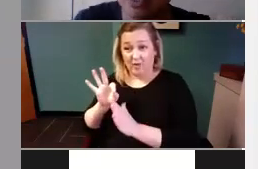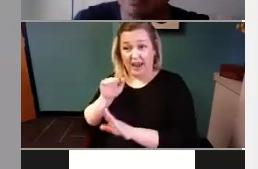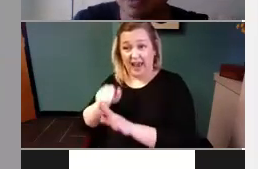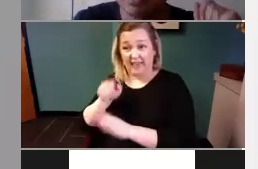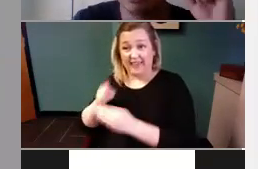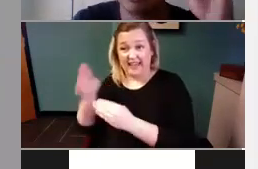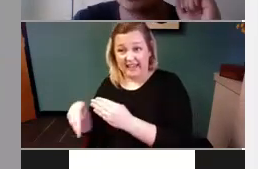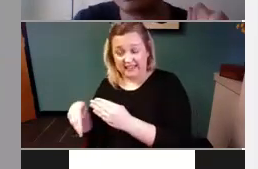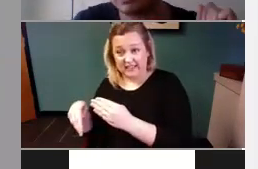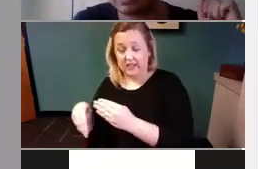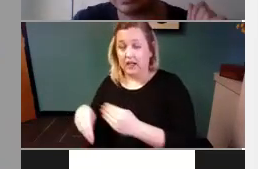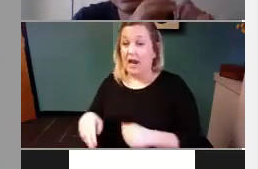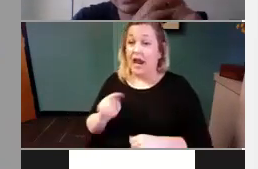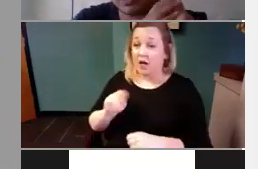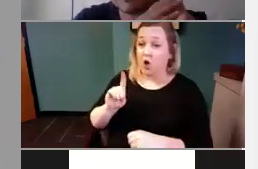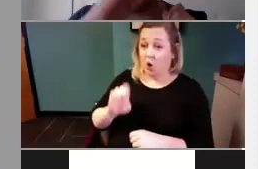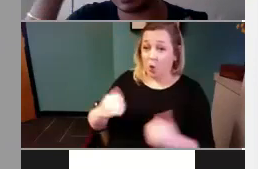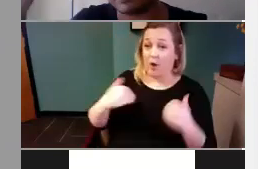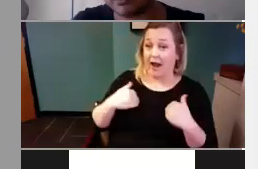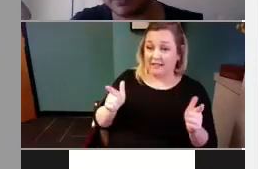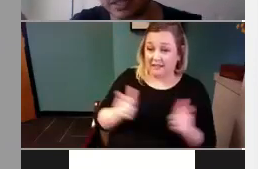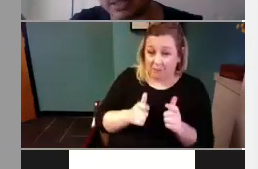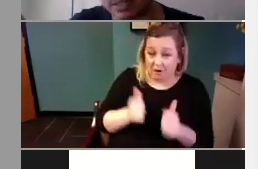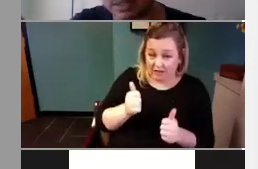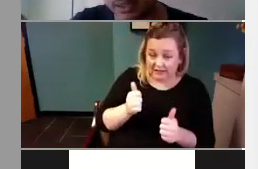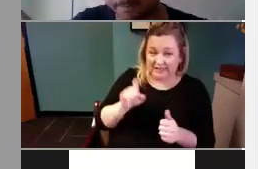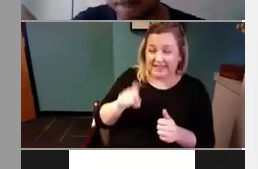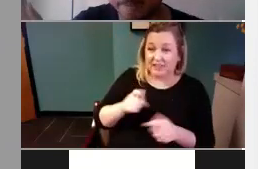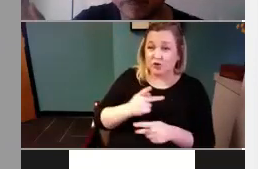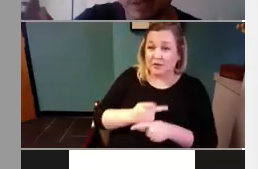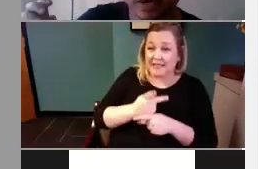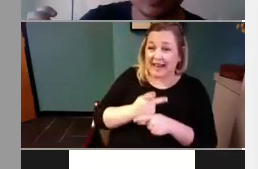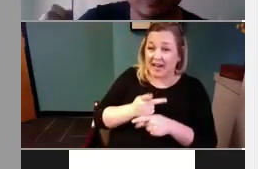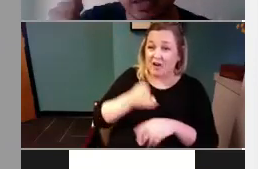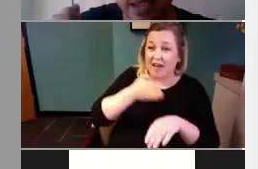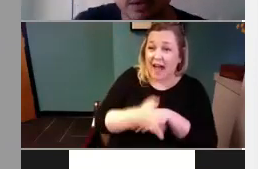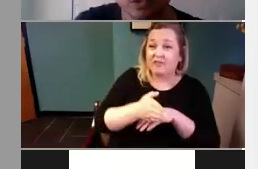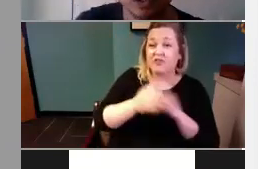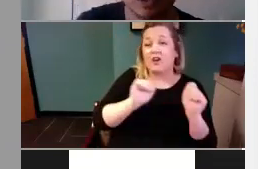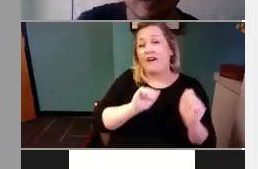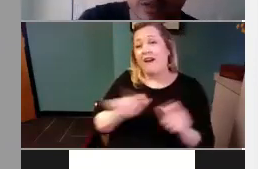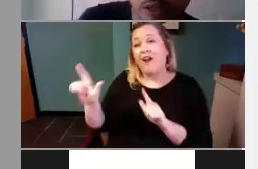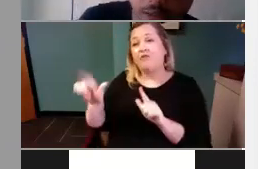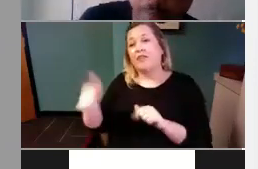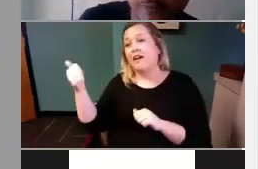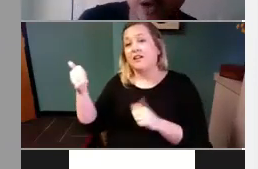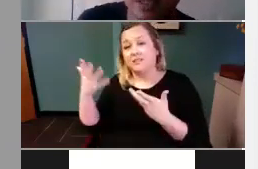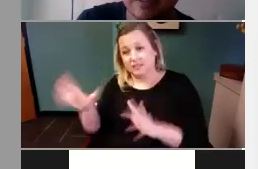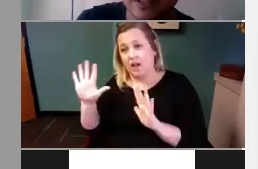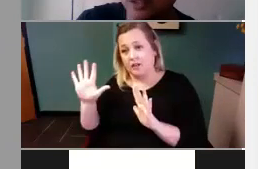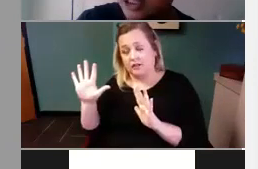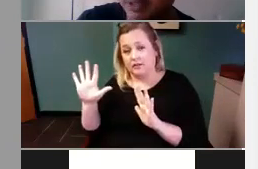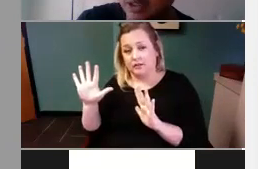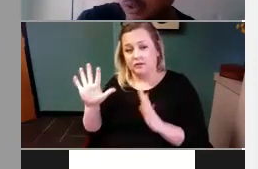post visit number needs to be taken care of after everything is done, right? So we can sort of